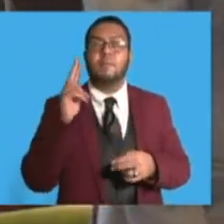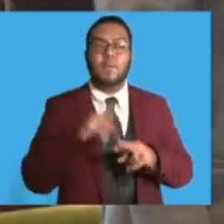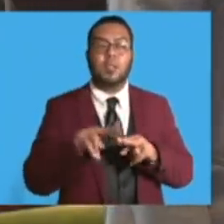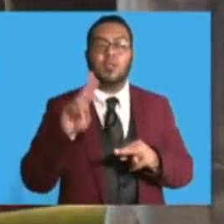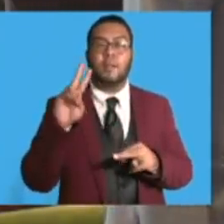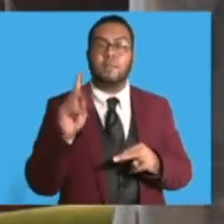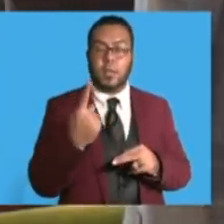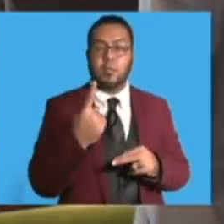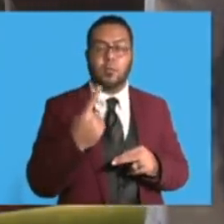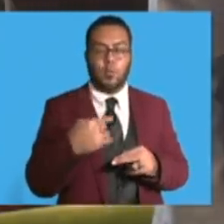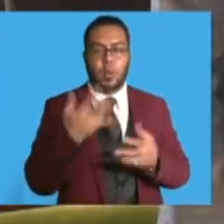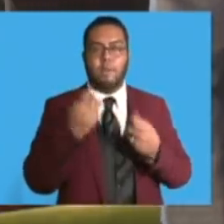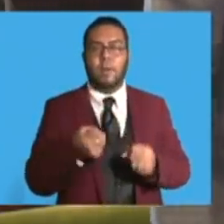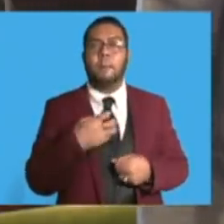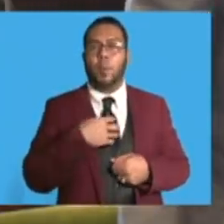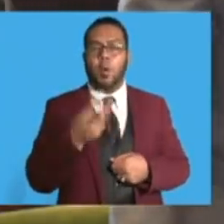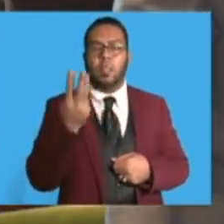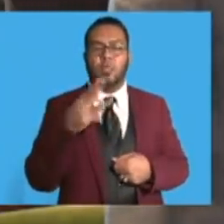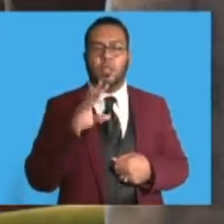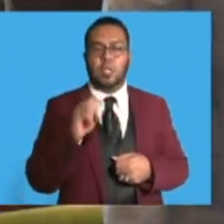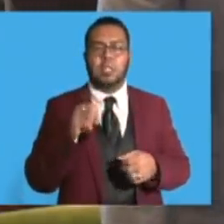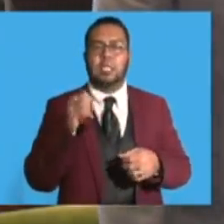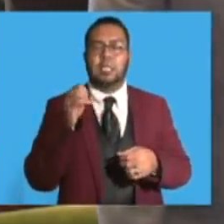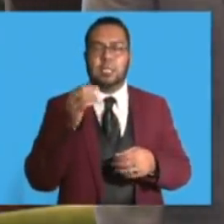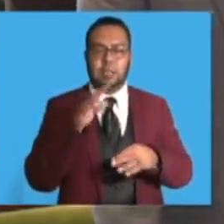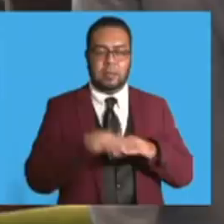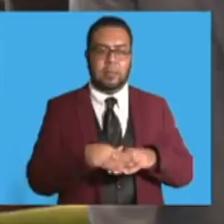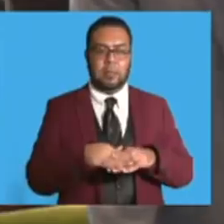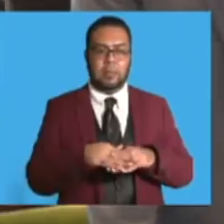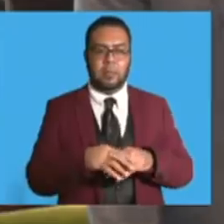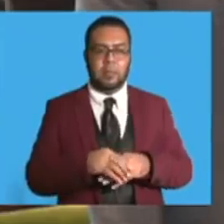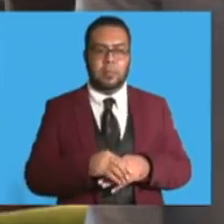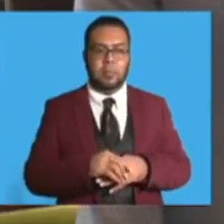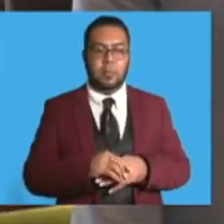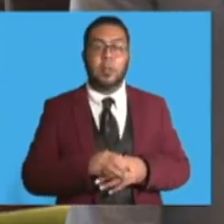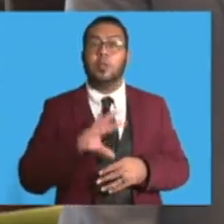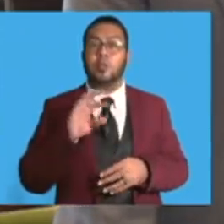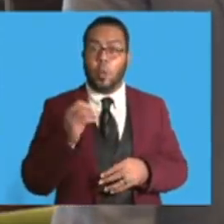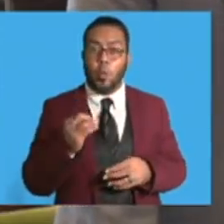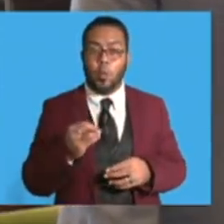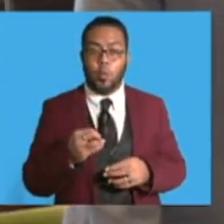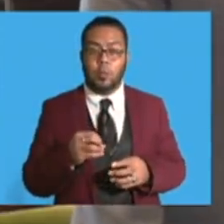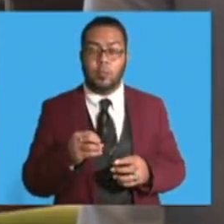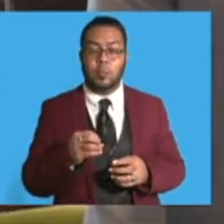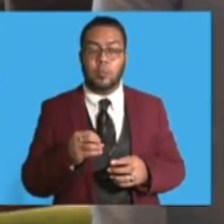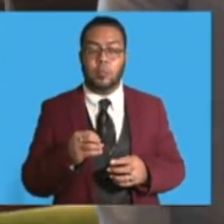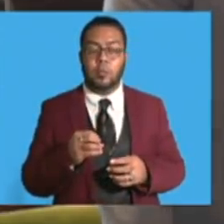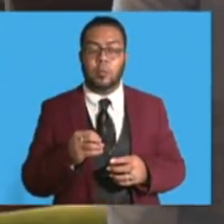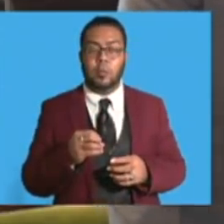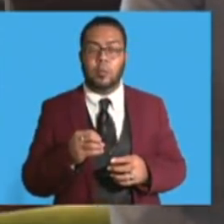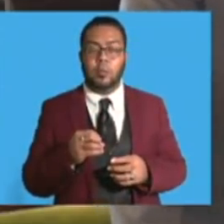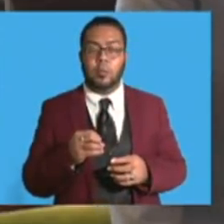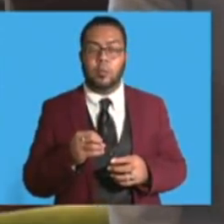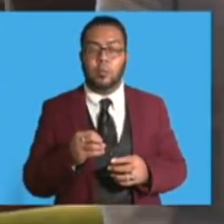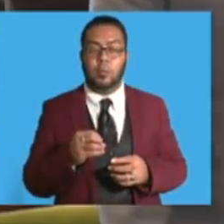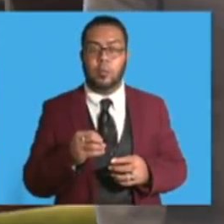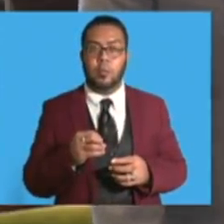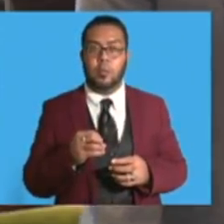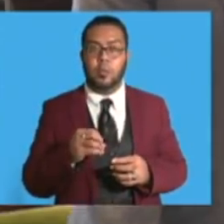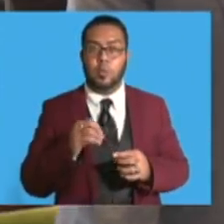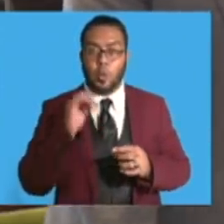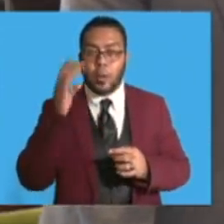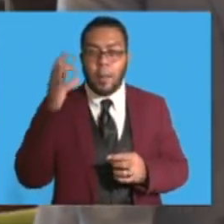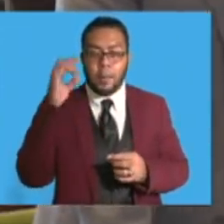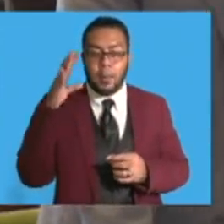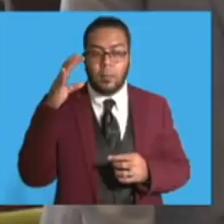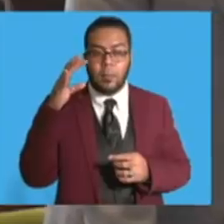more than 30 seats, Madam Speaker. So Sodelpa, Madam Speaker, should not celebrate. They perhaps have the